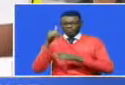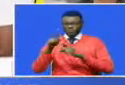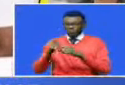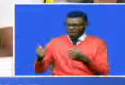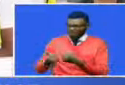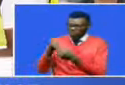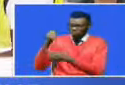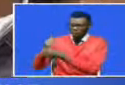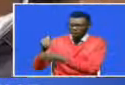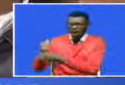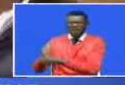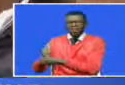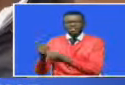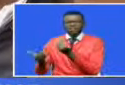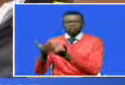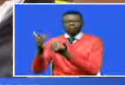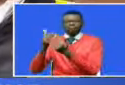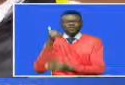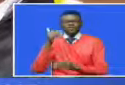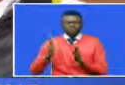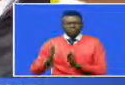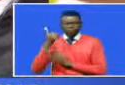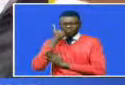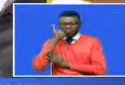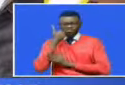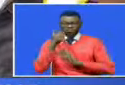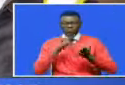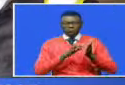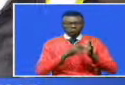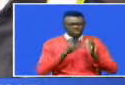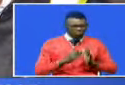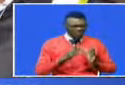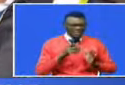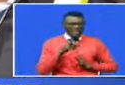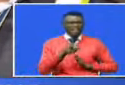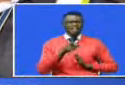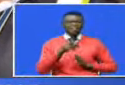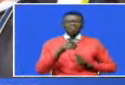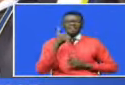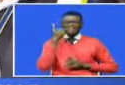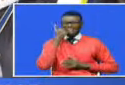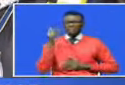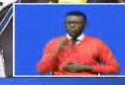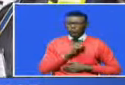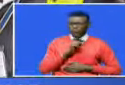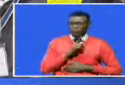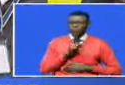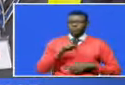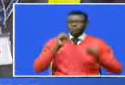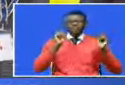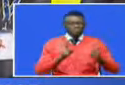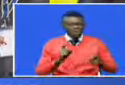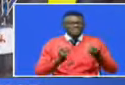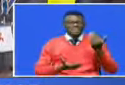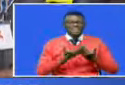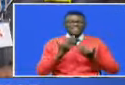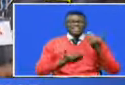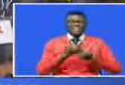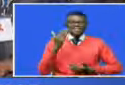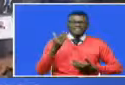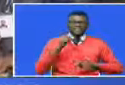process. Basically means that this patient is highly contagious. We want this patient taken care of throughout